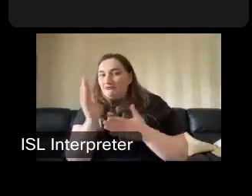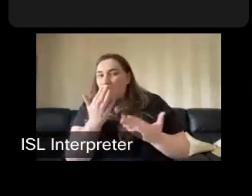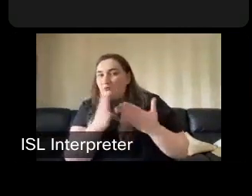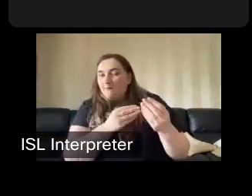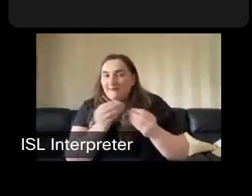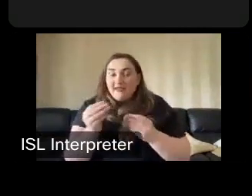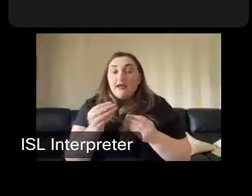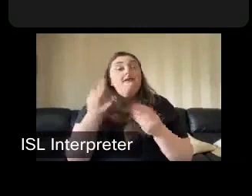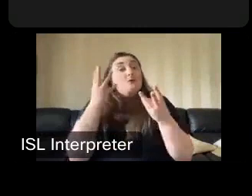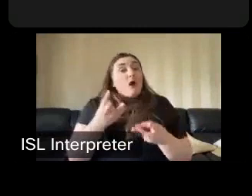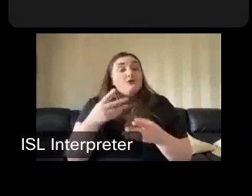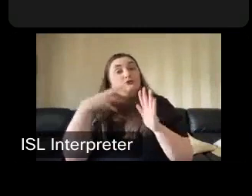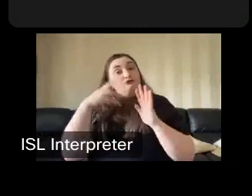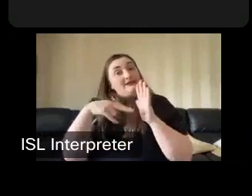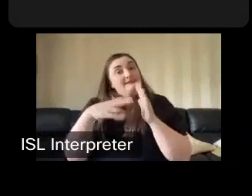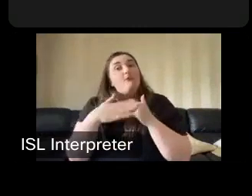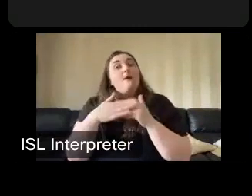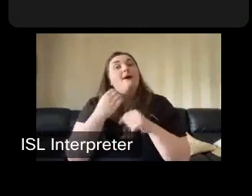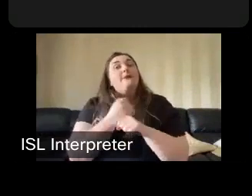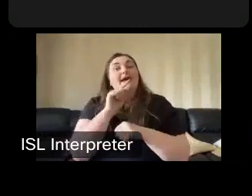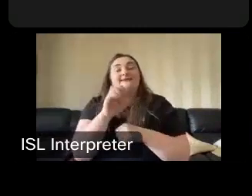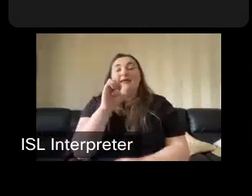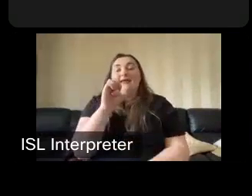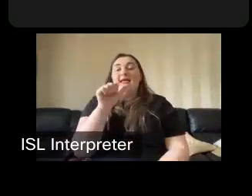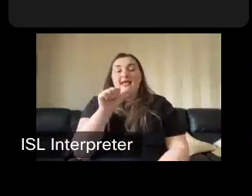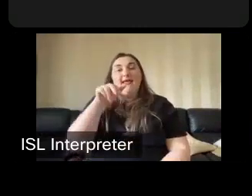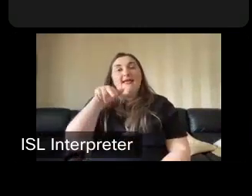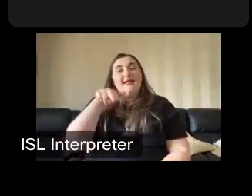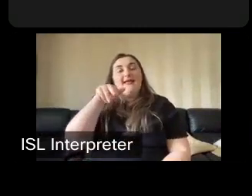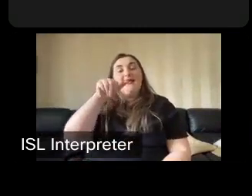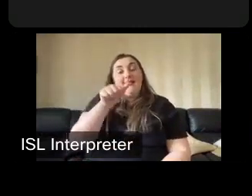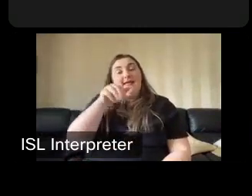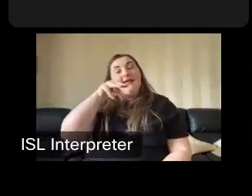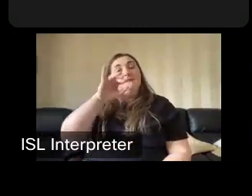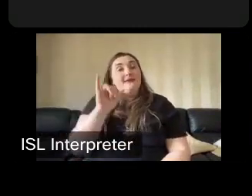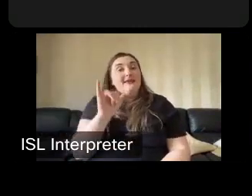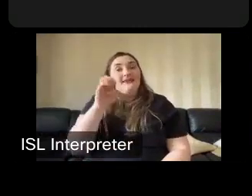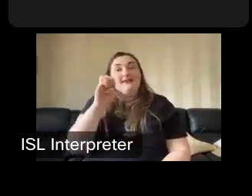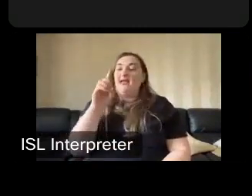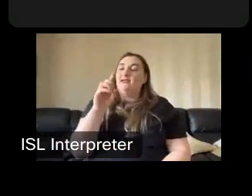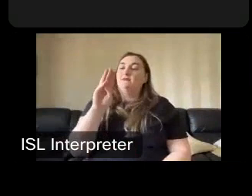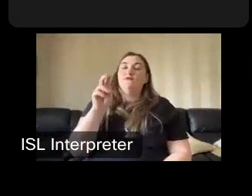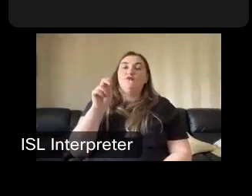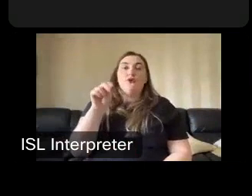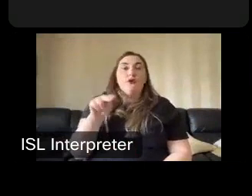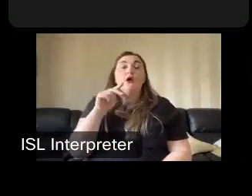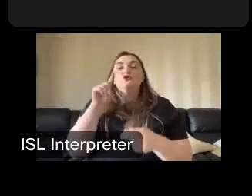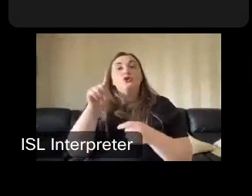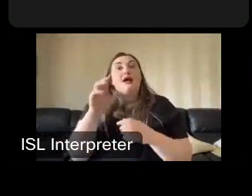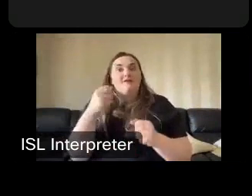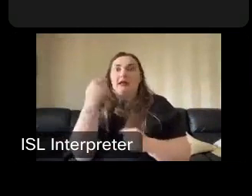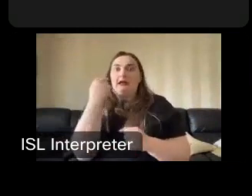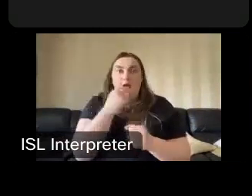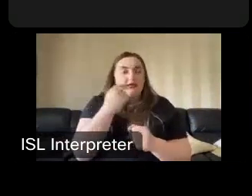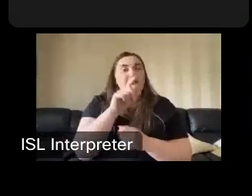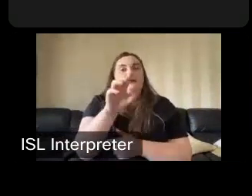want to read more about this, Amy Edmondson is probably the best known name associated with this. She's got some really nice TED